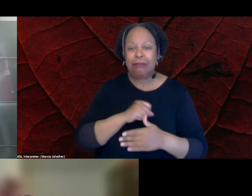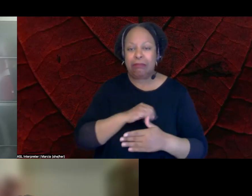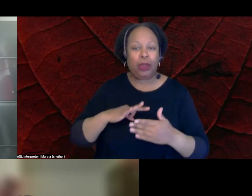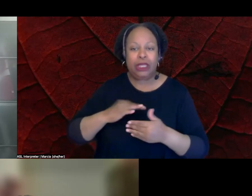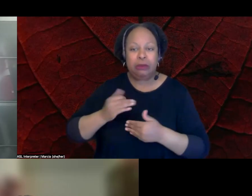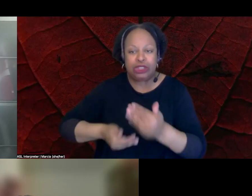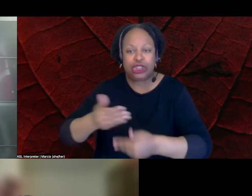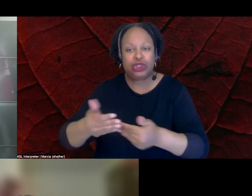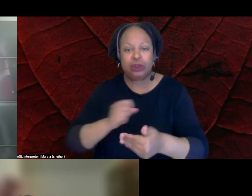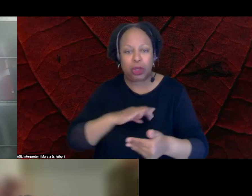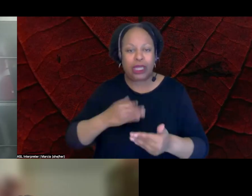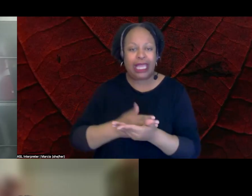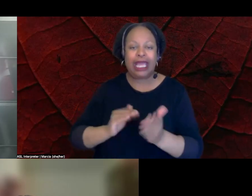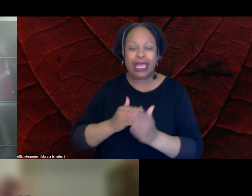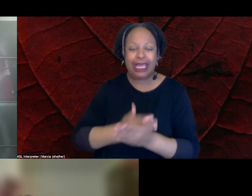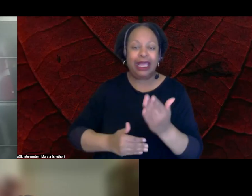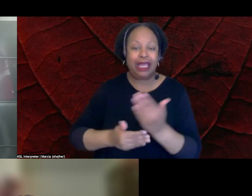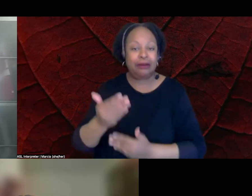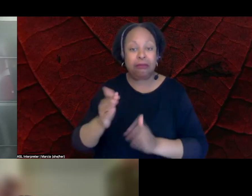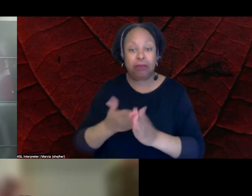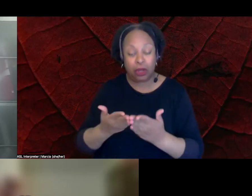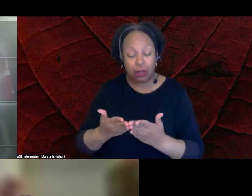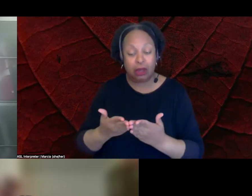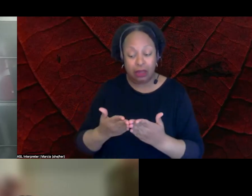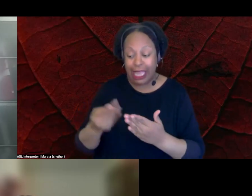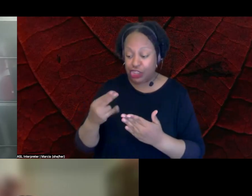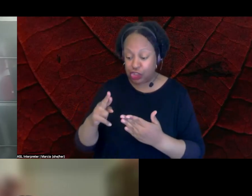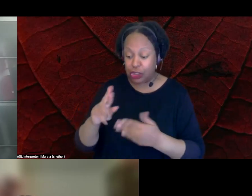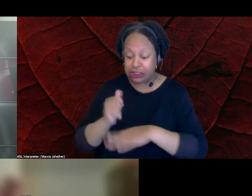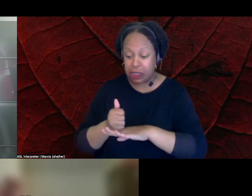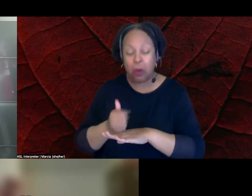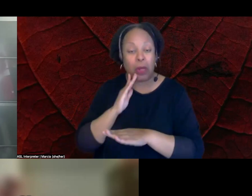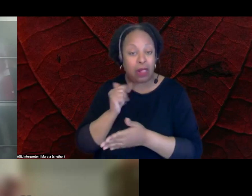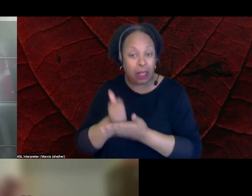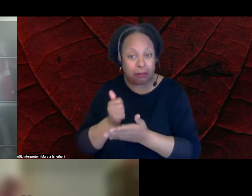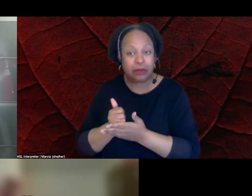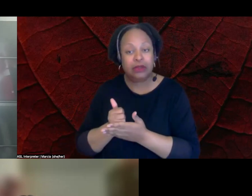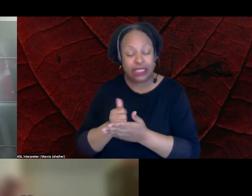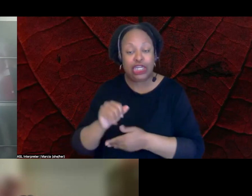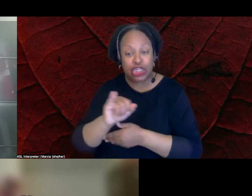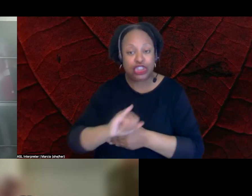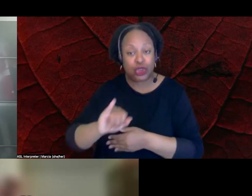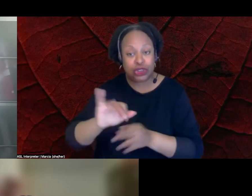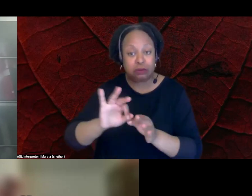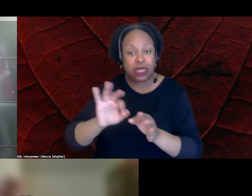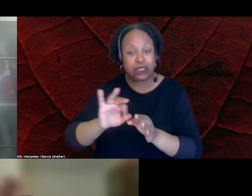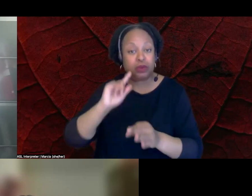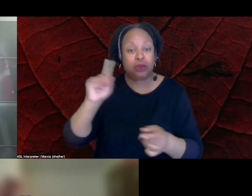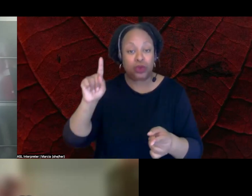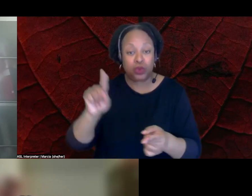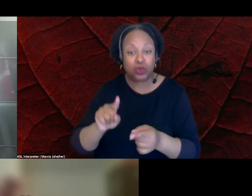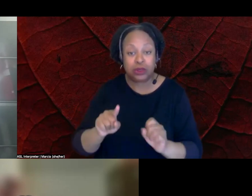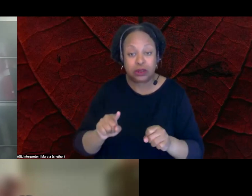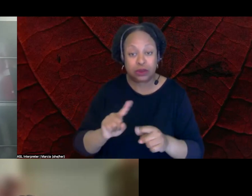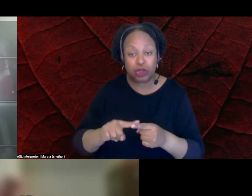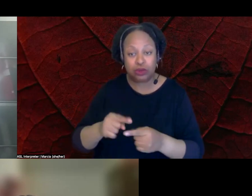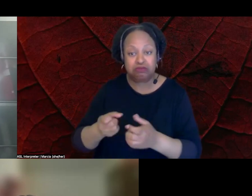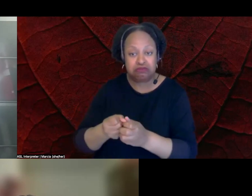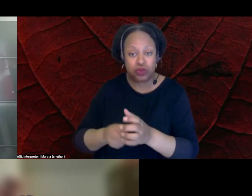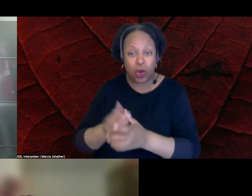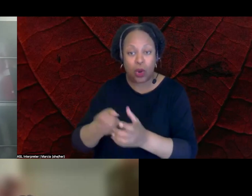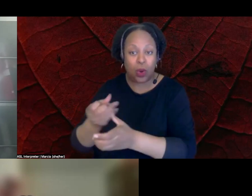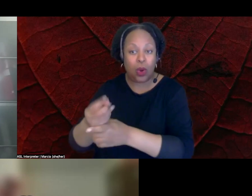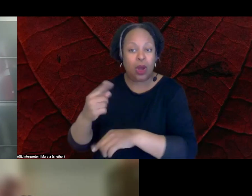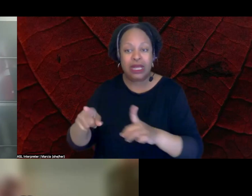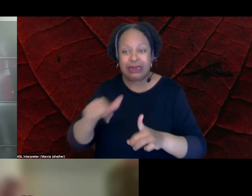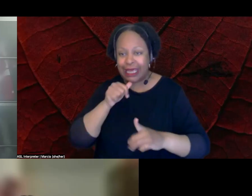that will help and certainly will help reduce the cost of the insurance as you progress. But that's not a barrier to entry